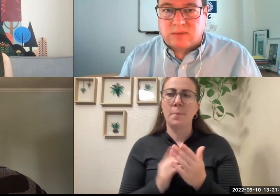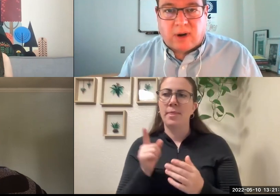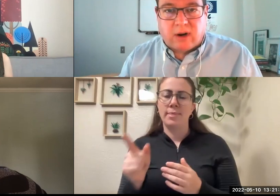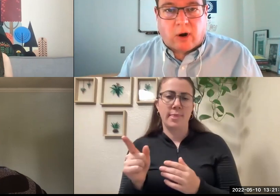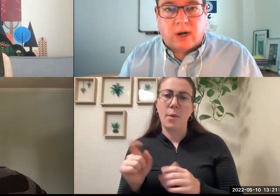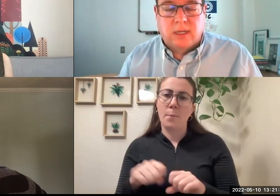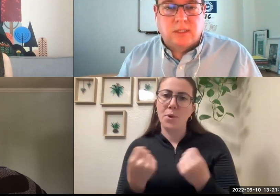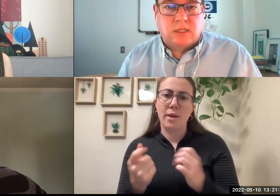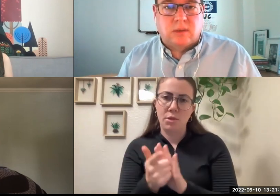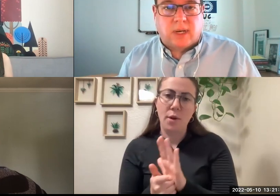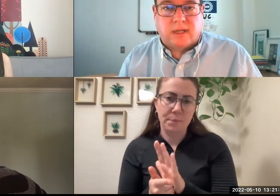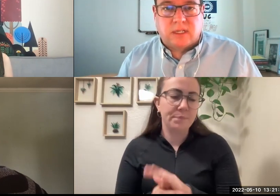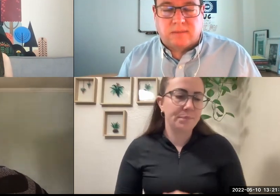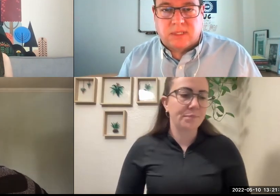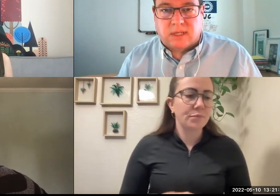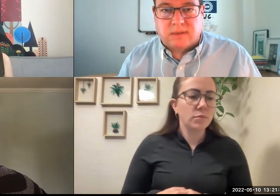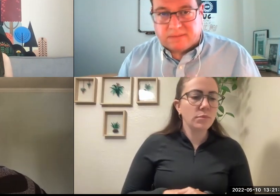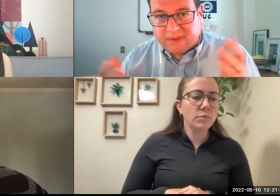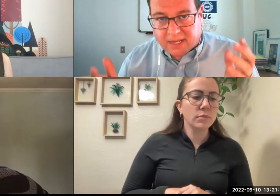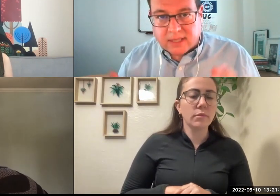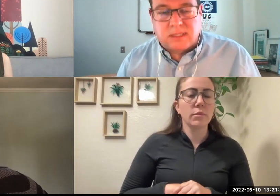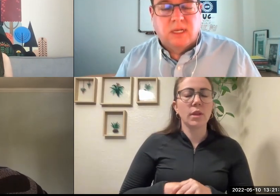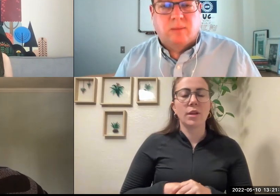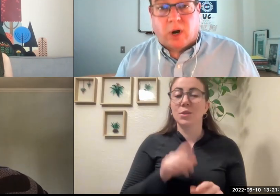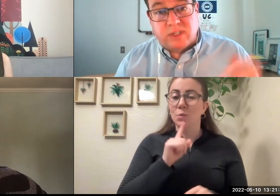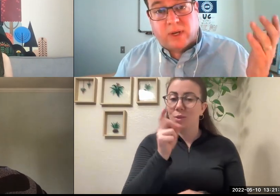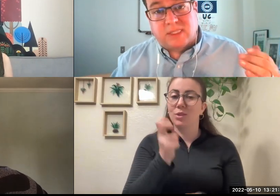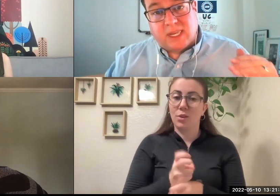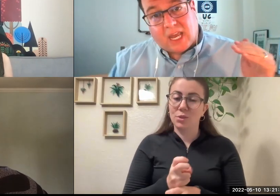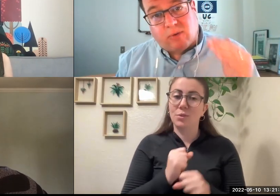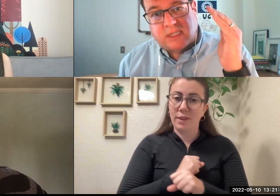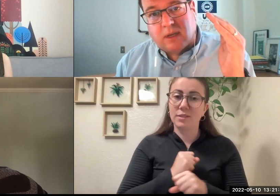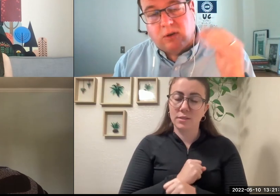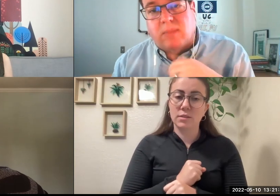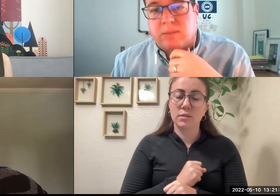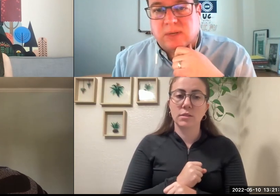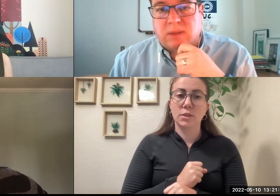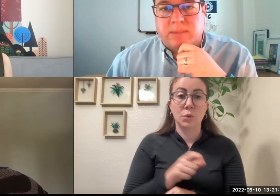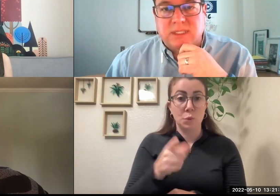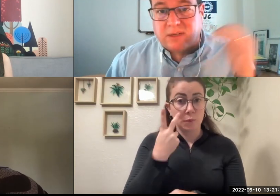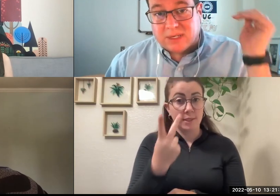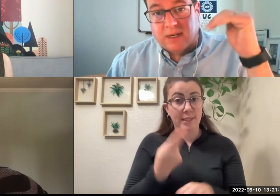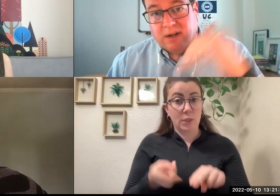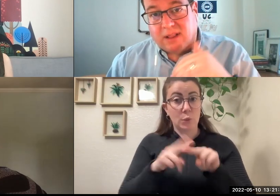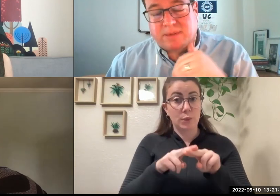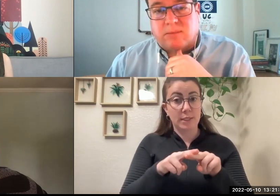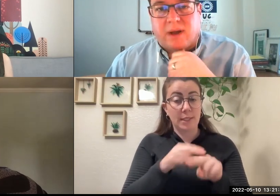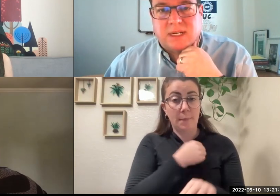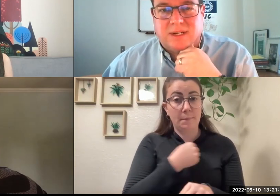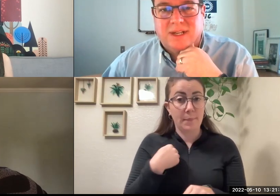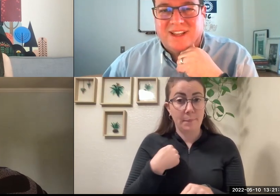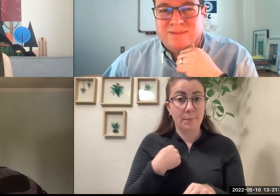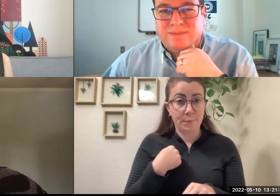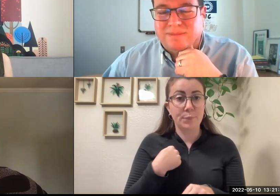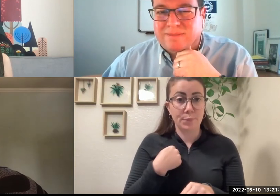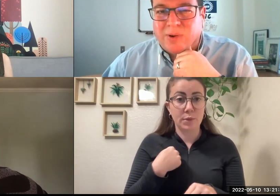busting that's very hard to fight against. Part of the reason why you see increasing union membership in the public sector but collapsing the private